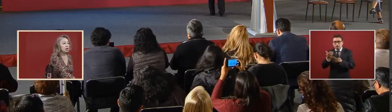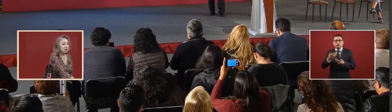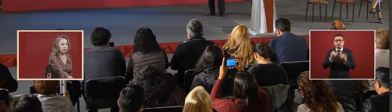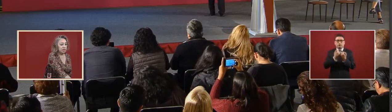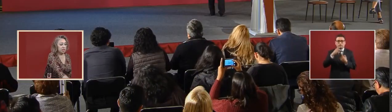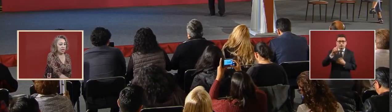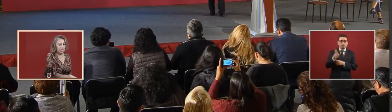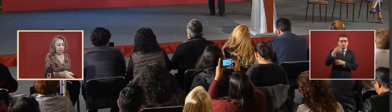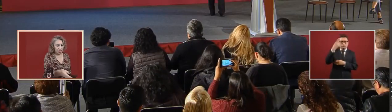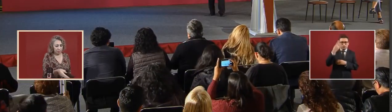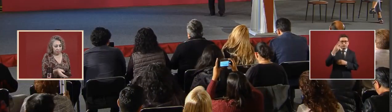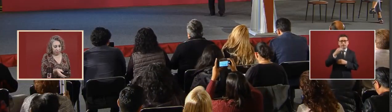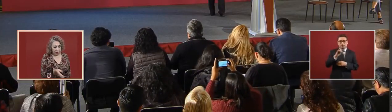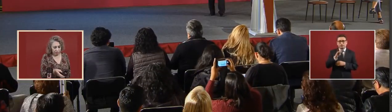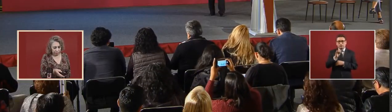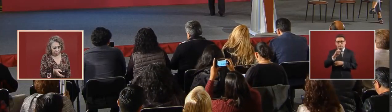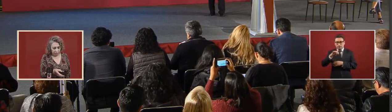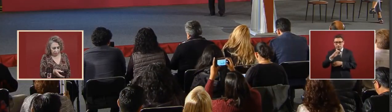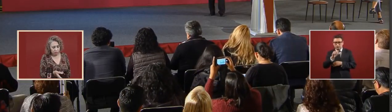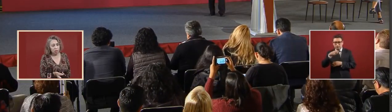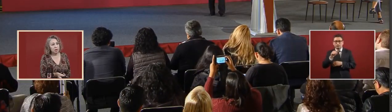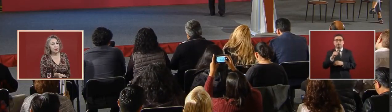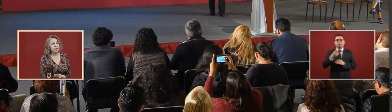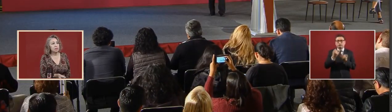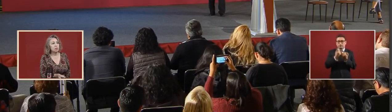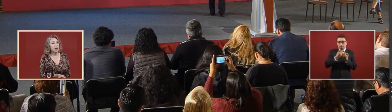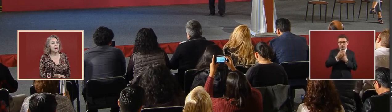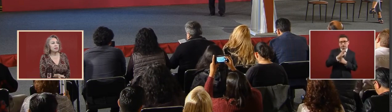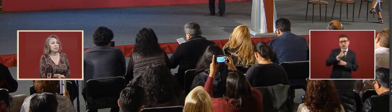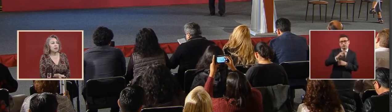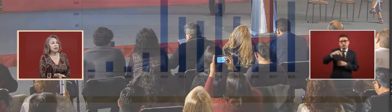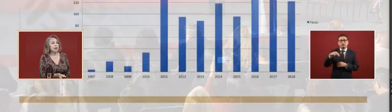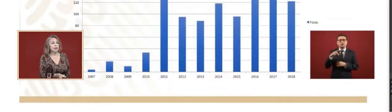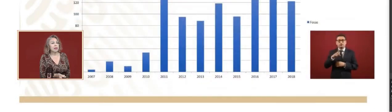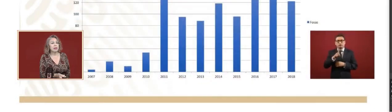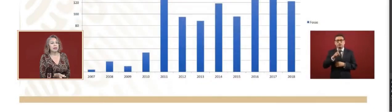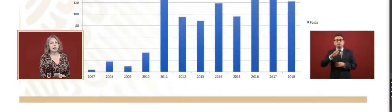the University of Human Rights, we can